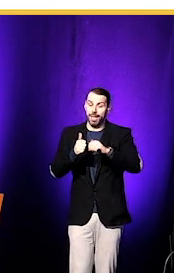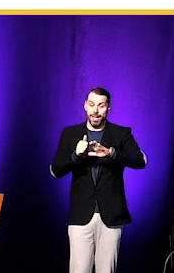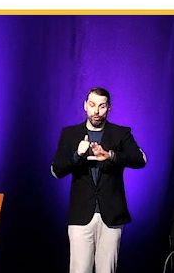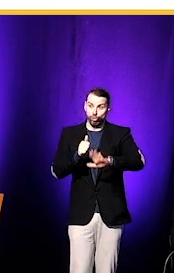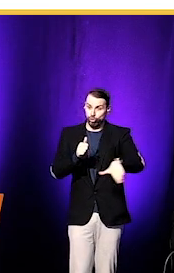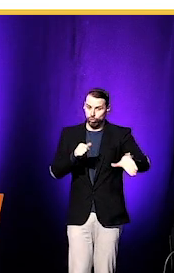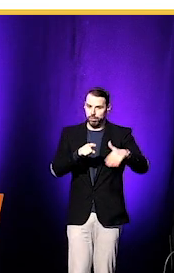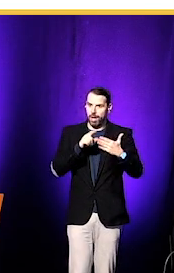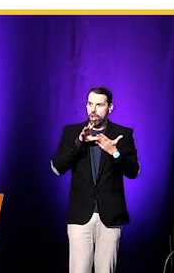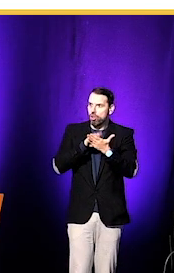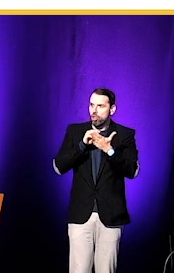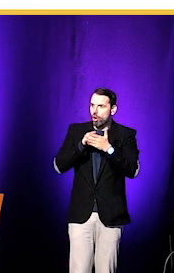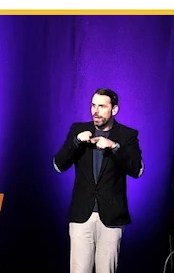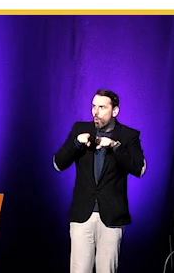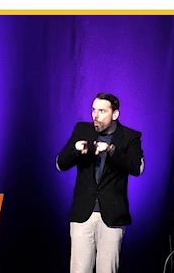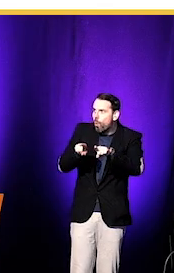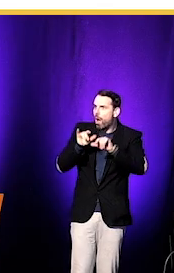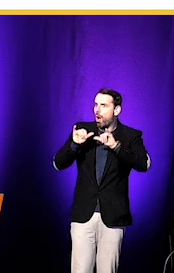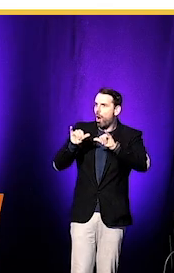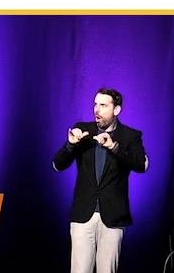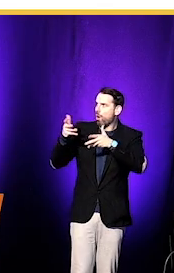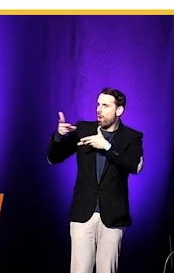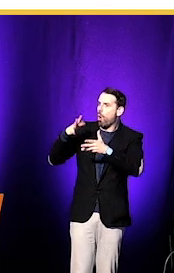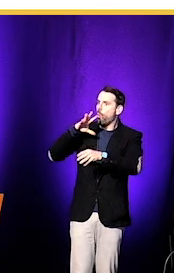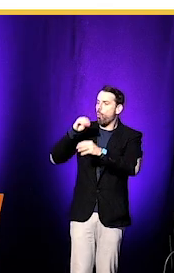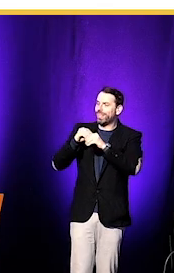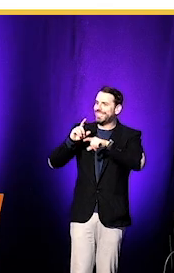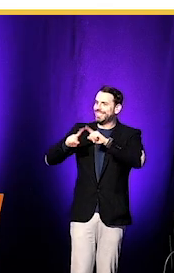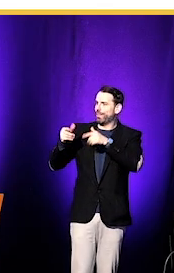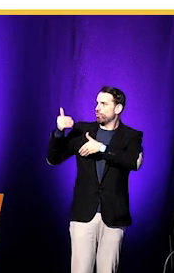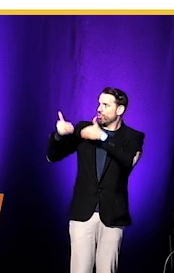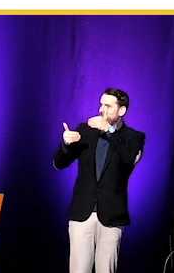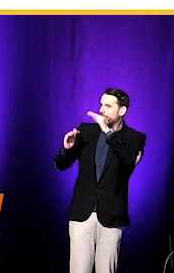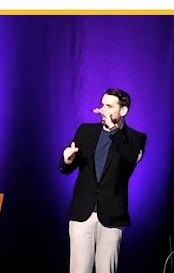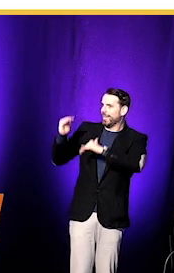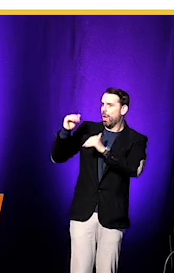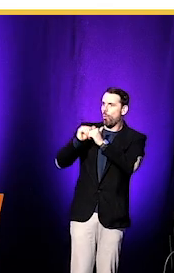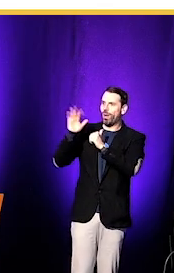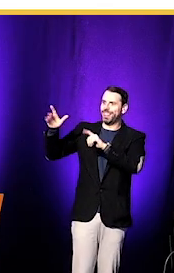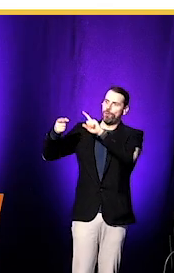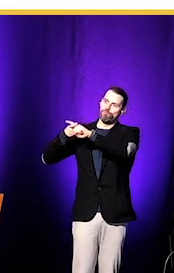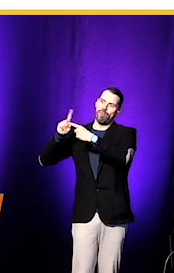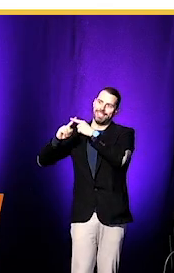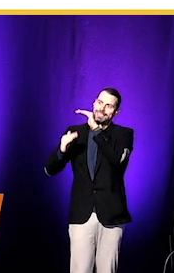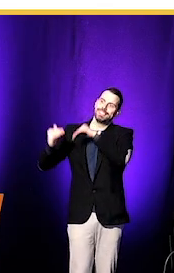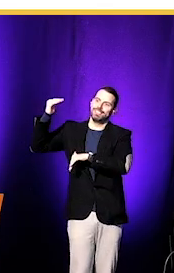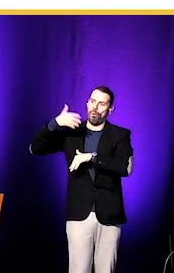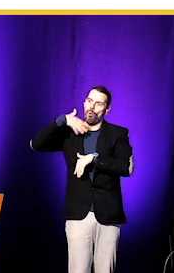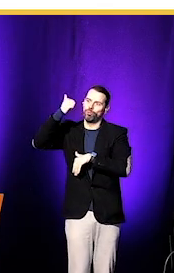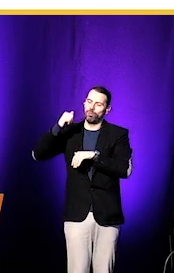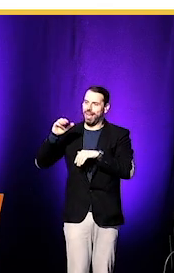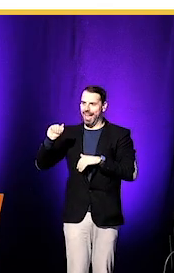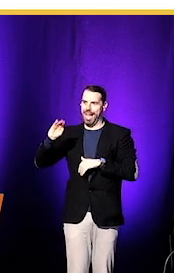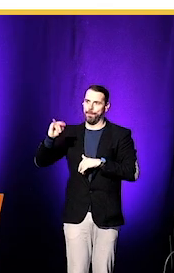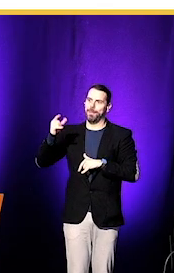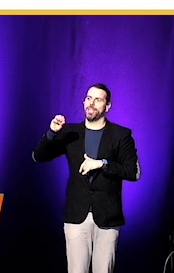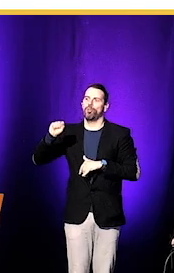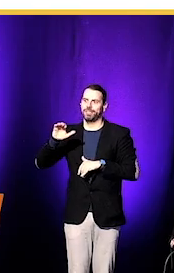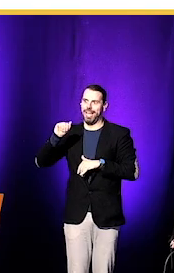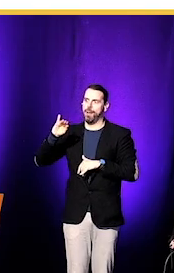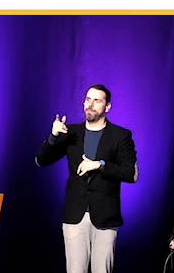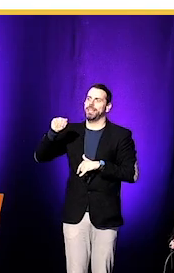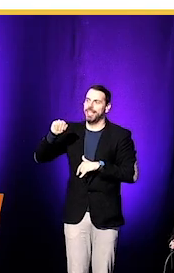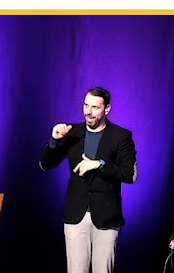as they moved within intergenerational configurations with their amigas and amigos across a range of mediated